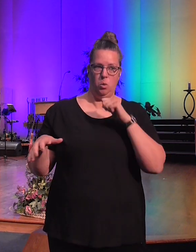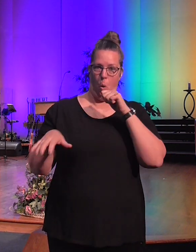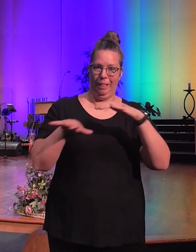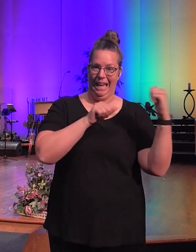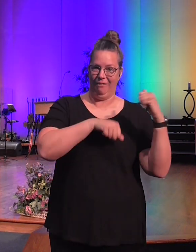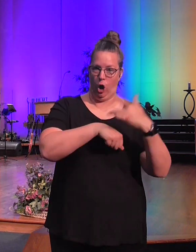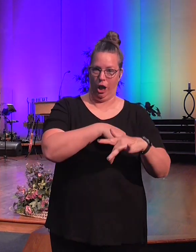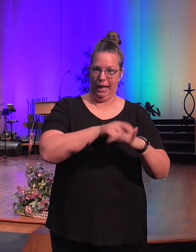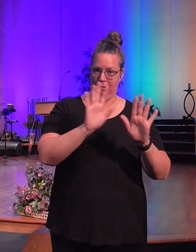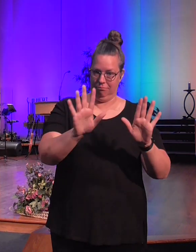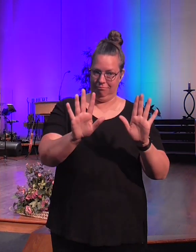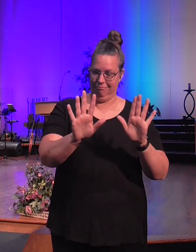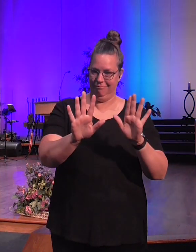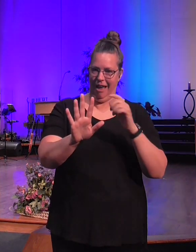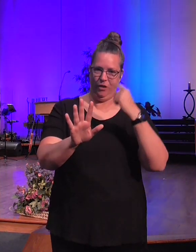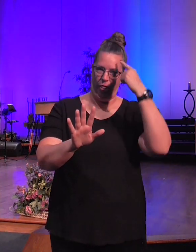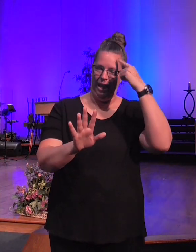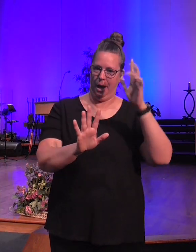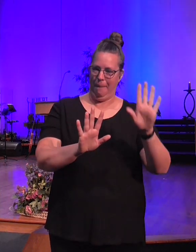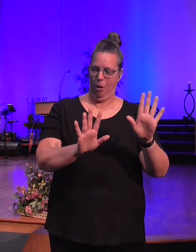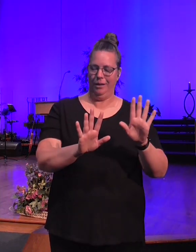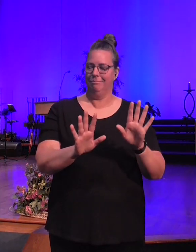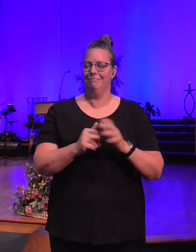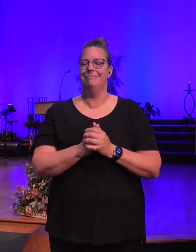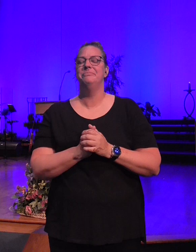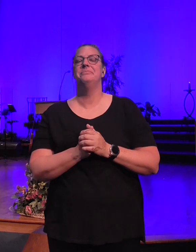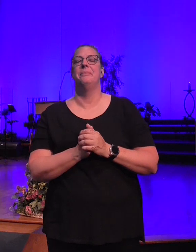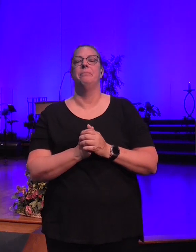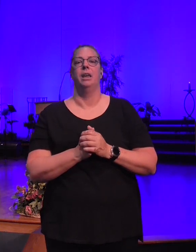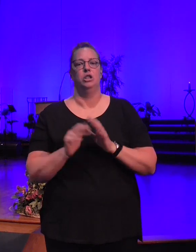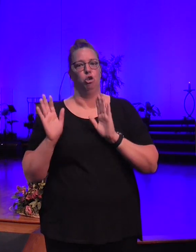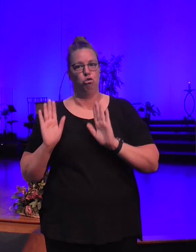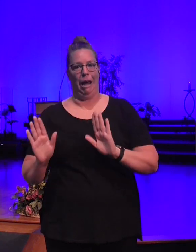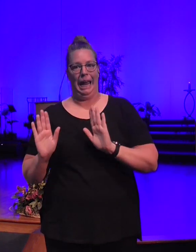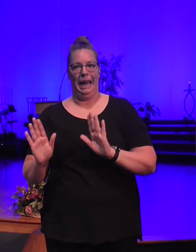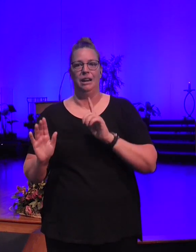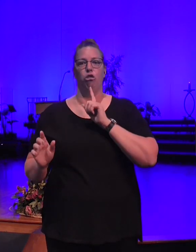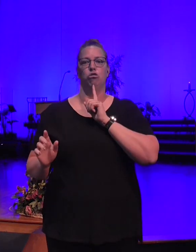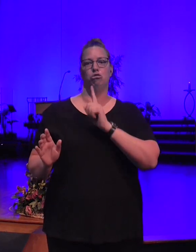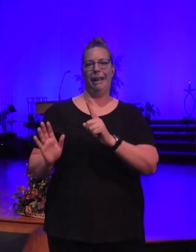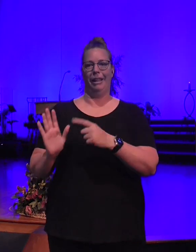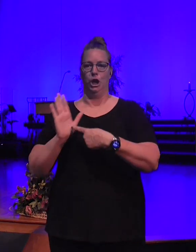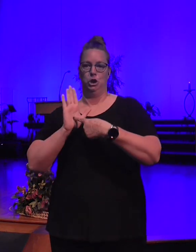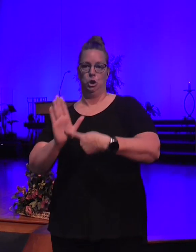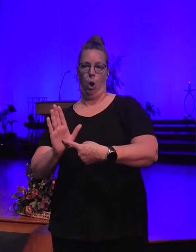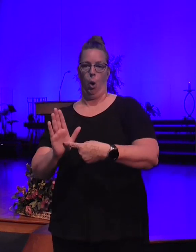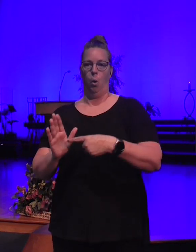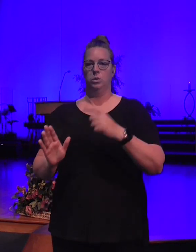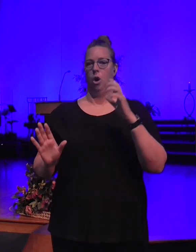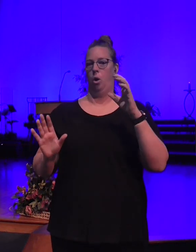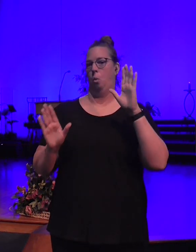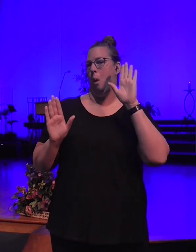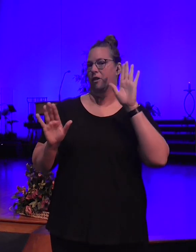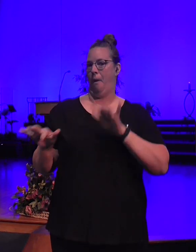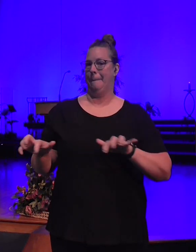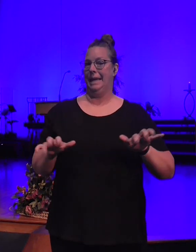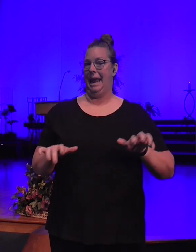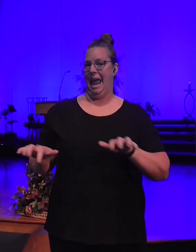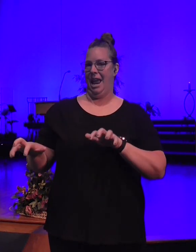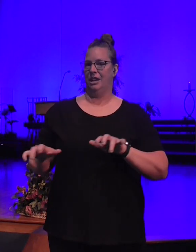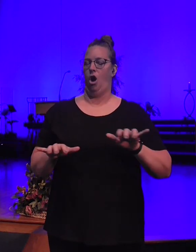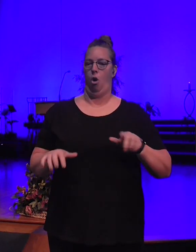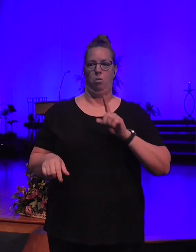early, just in case you were thinking about it. It's a great piece, and it really showcases our wonderful piano, but it